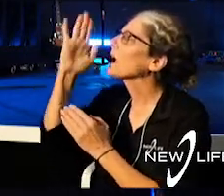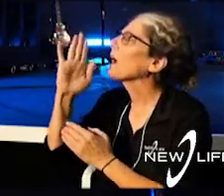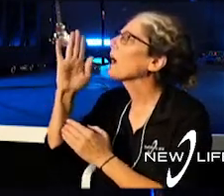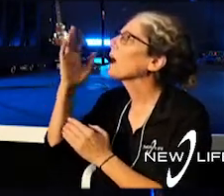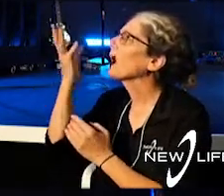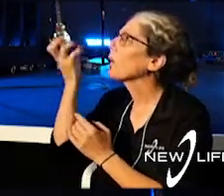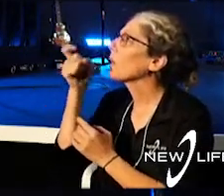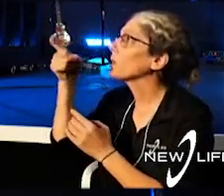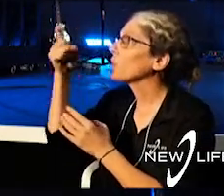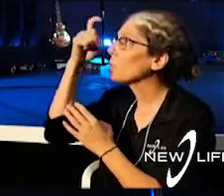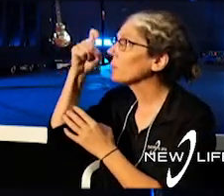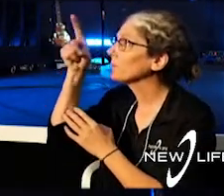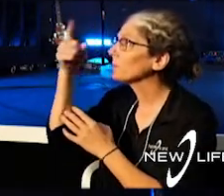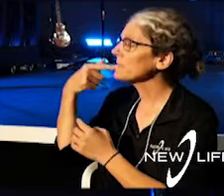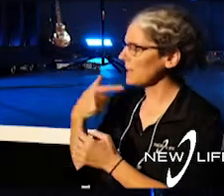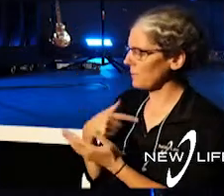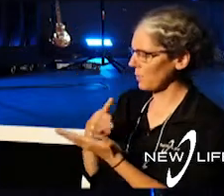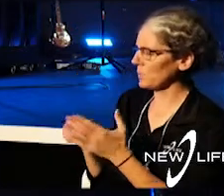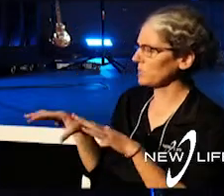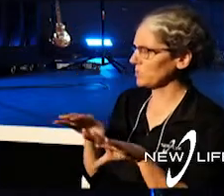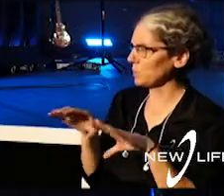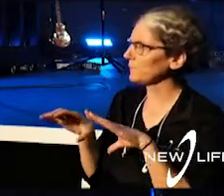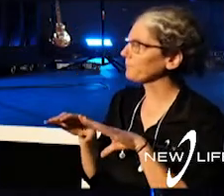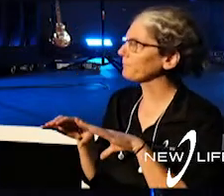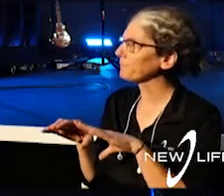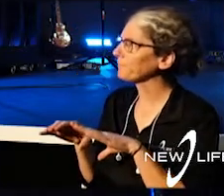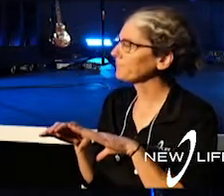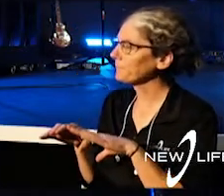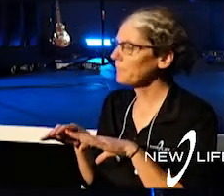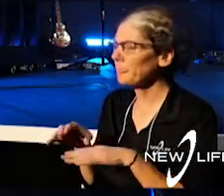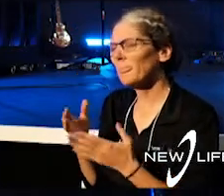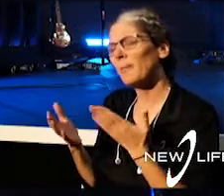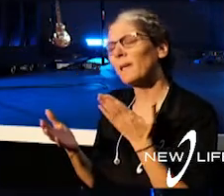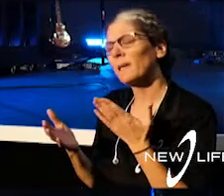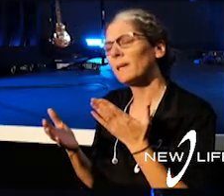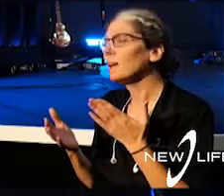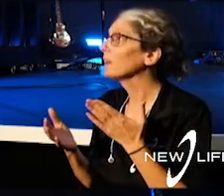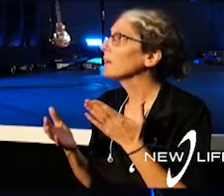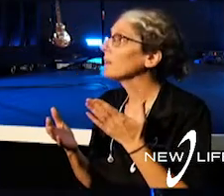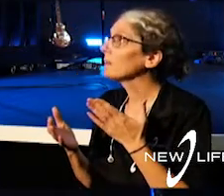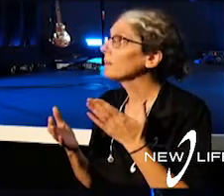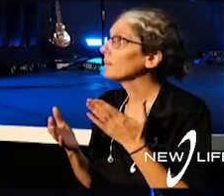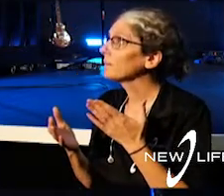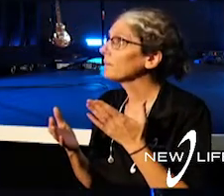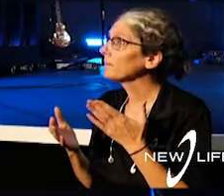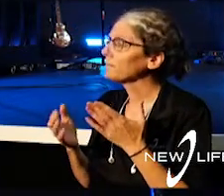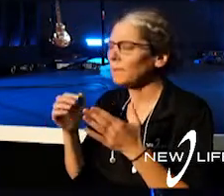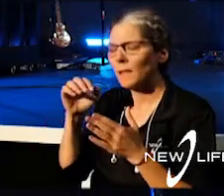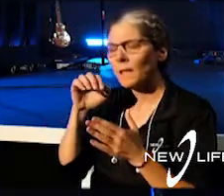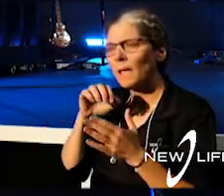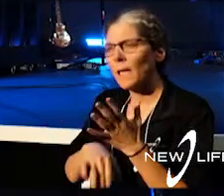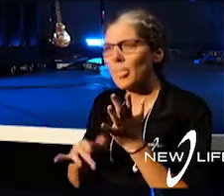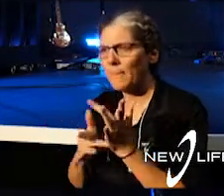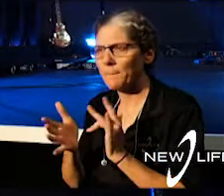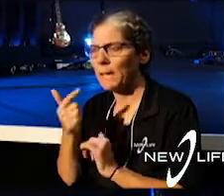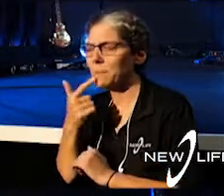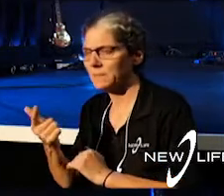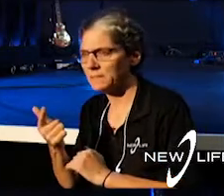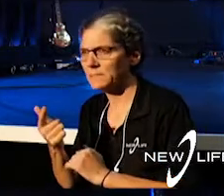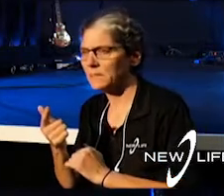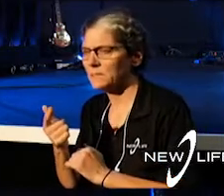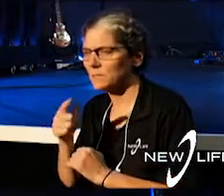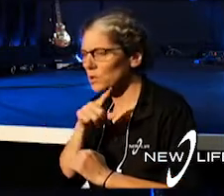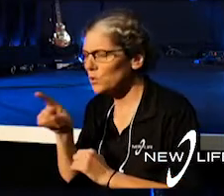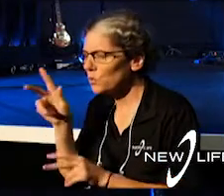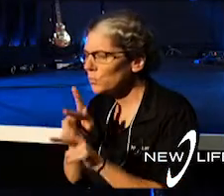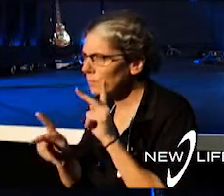wrong motives. Let's go on. He says, you adulterous people, do you not know that friendship with the world is enmity with